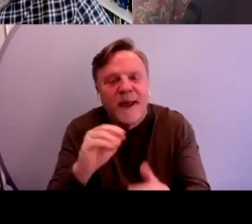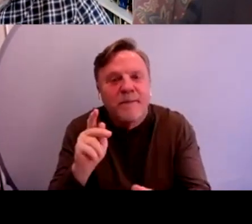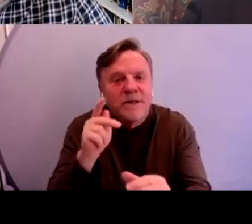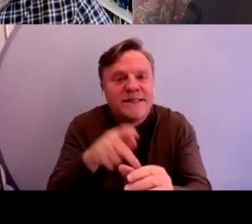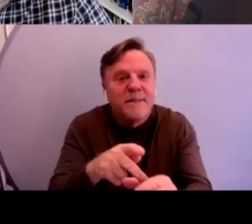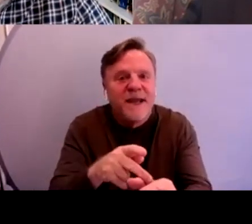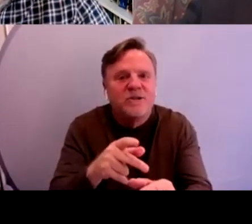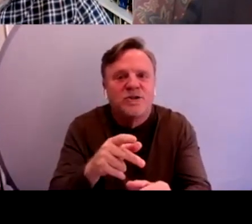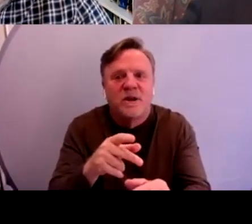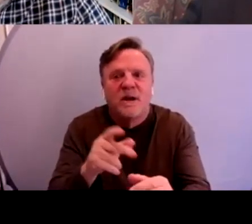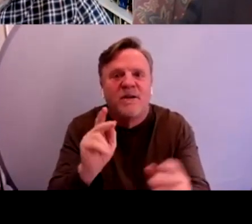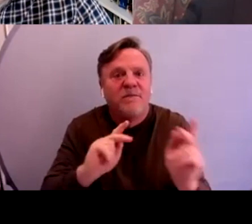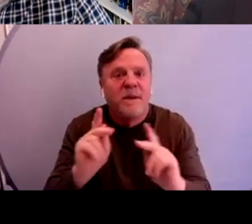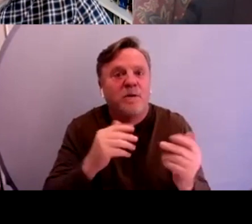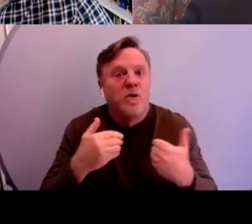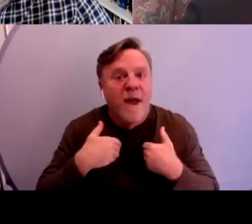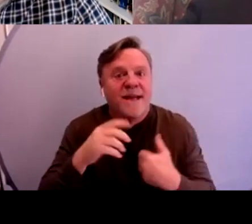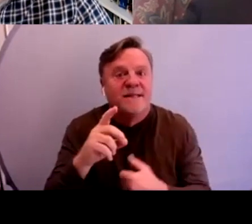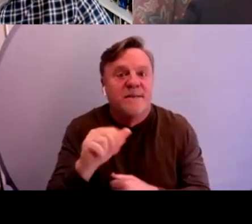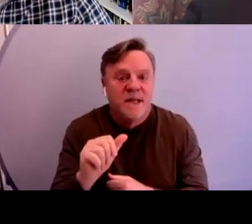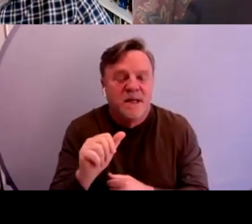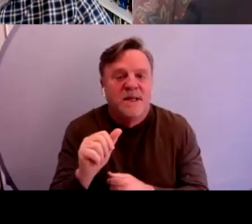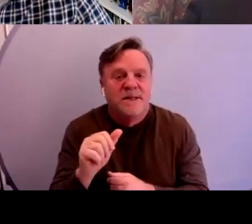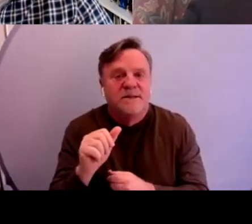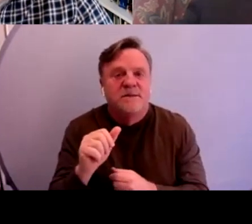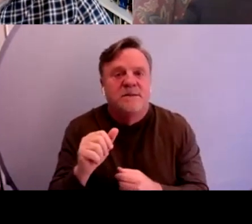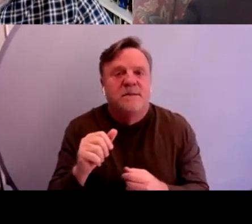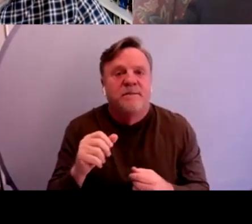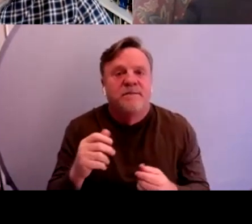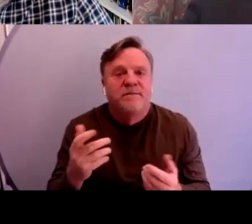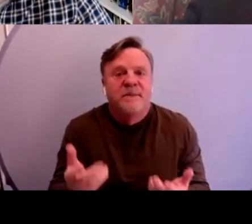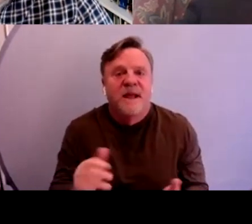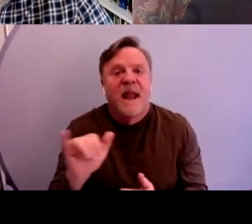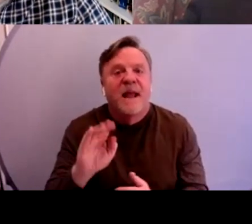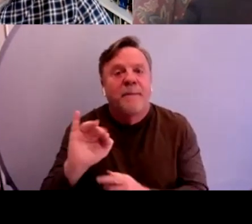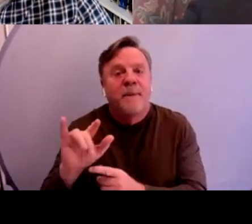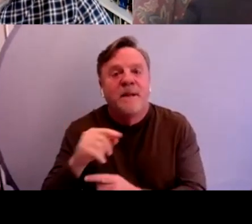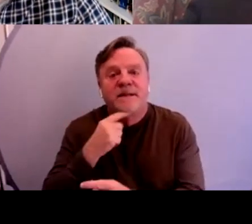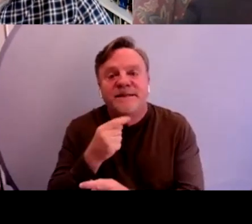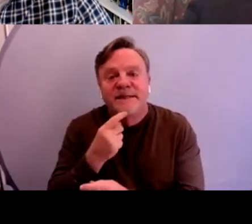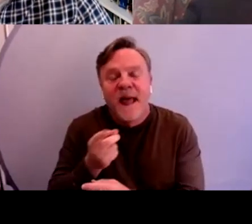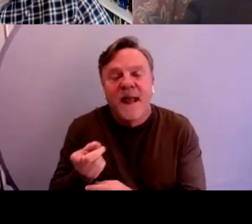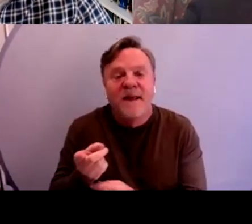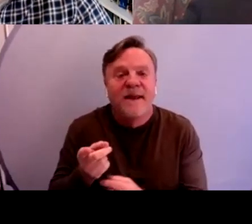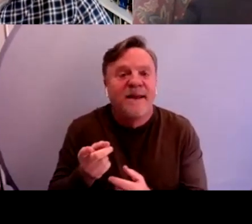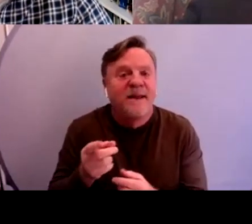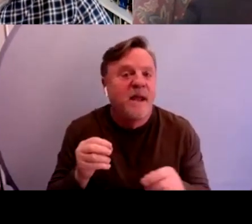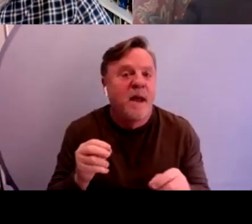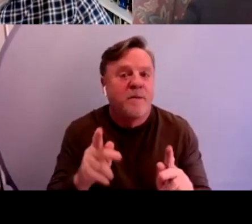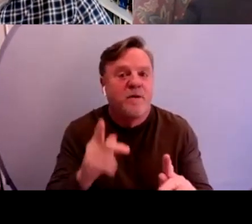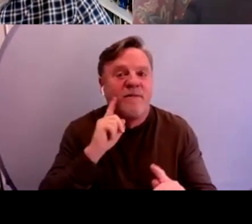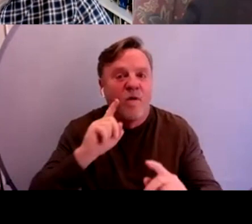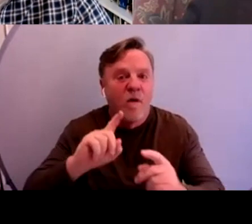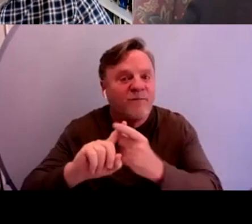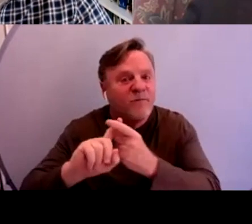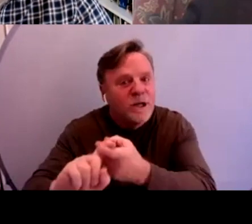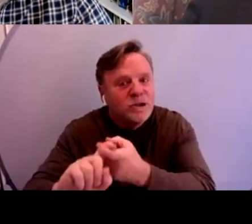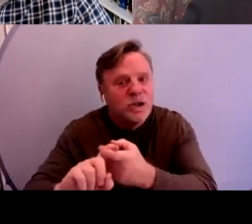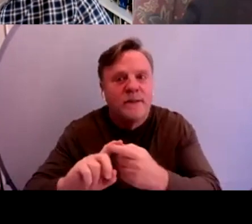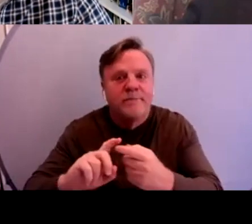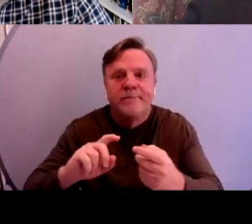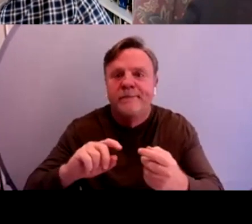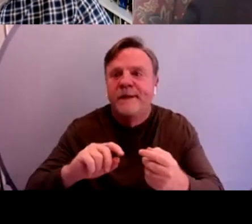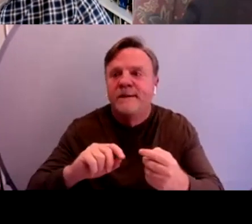of people with disabilities. And so, like Bill said, the opportunities for friendship, for